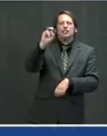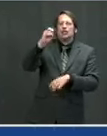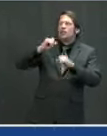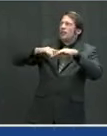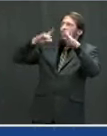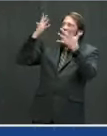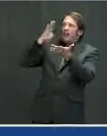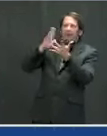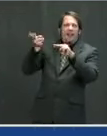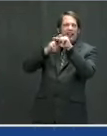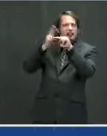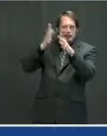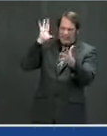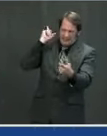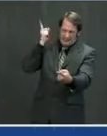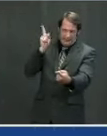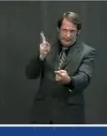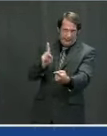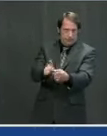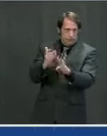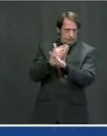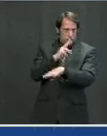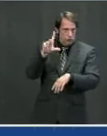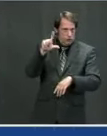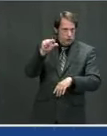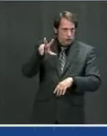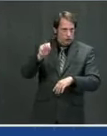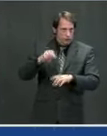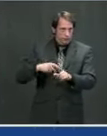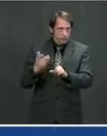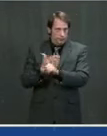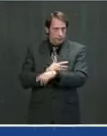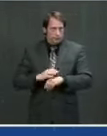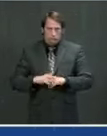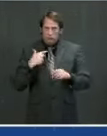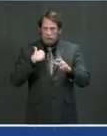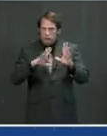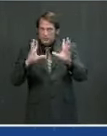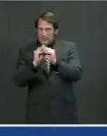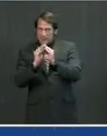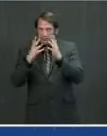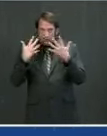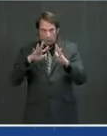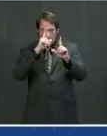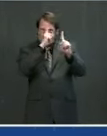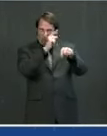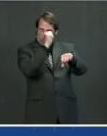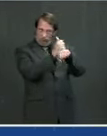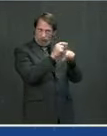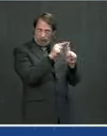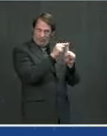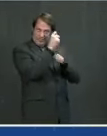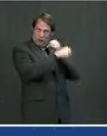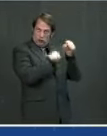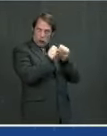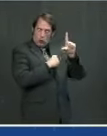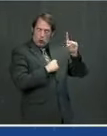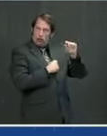and meeting our 2030 goals. And we'll work together to advance clean energy technologies and